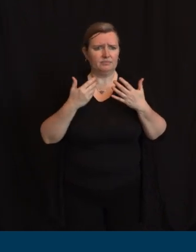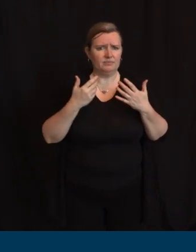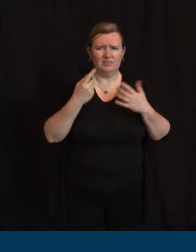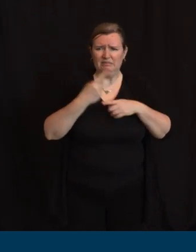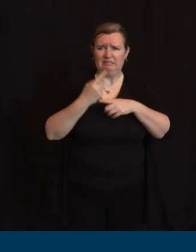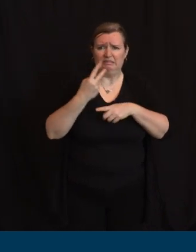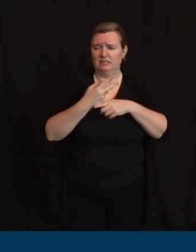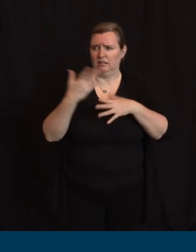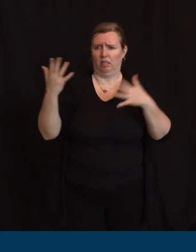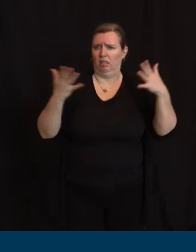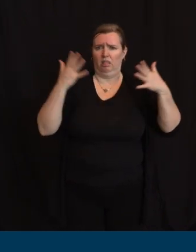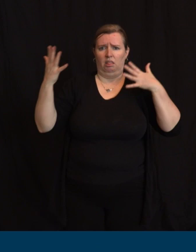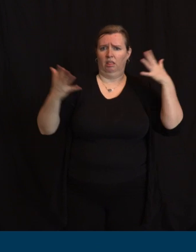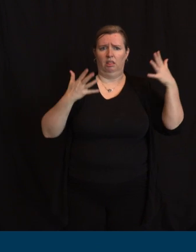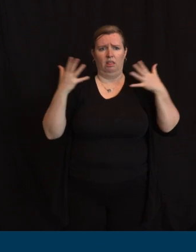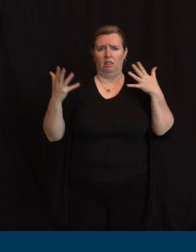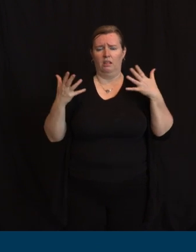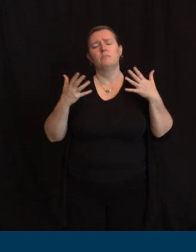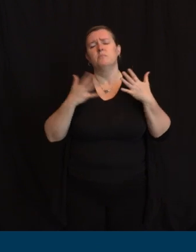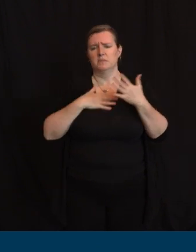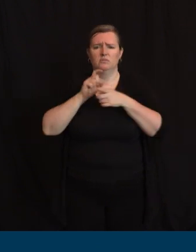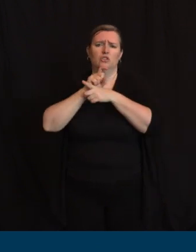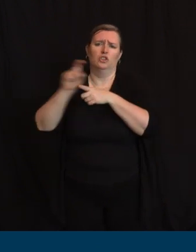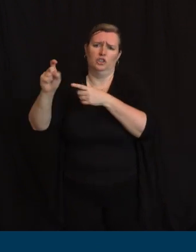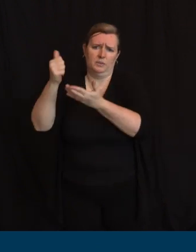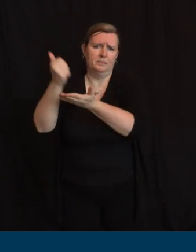physical health, let's be sure to focus